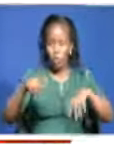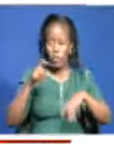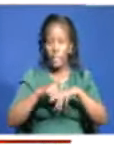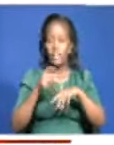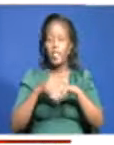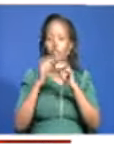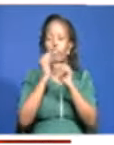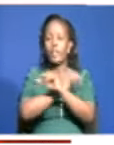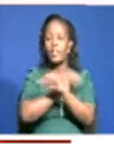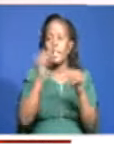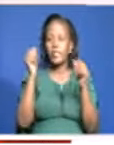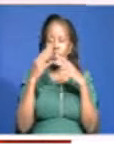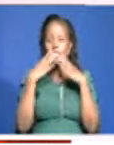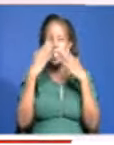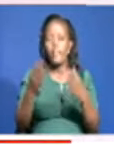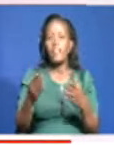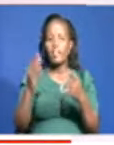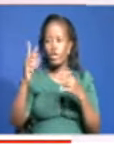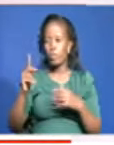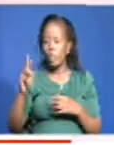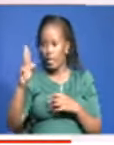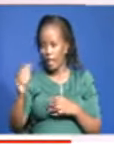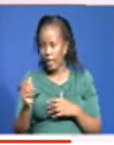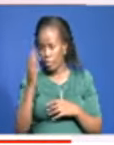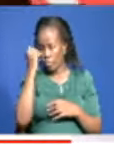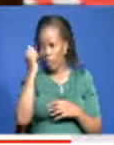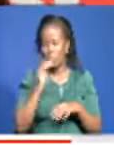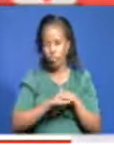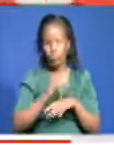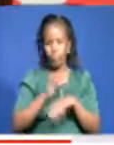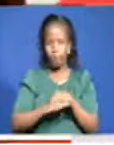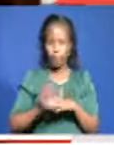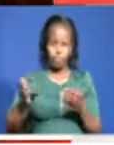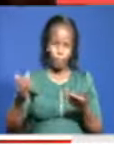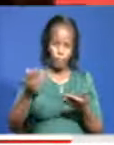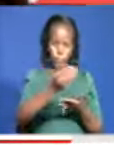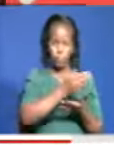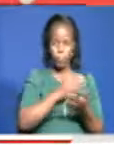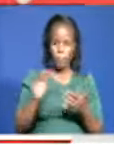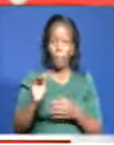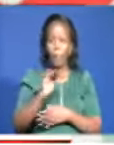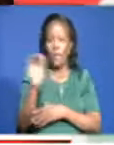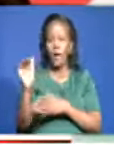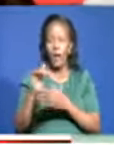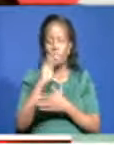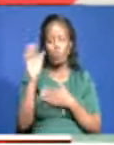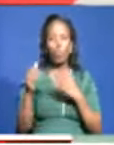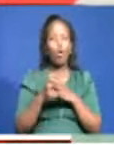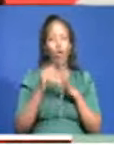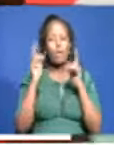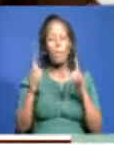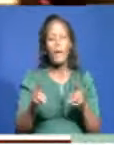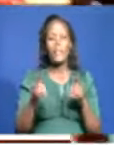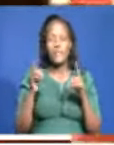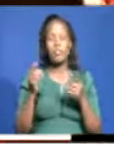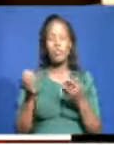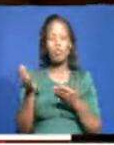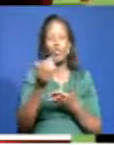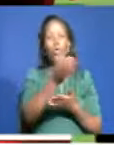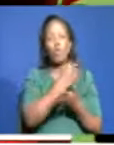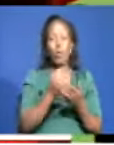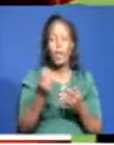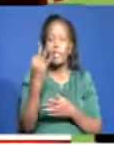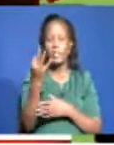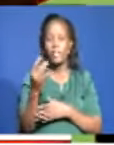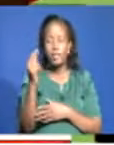the taxman for revenue mobilization, he also challenged the KRA to collect 3 trillion shillings by the end of the current